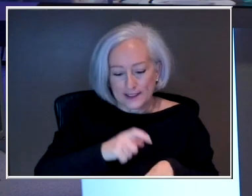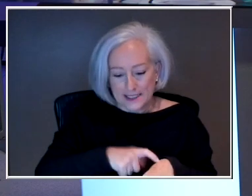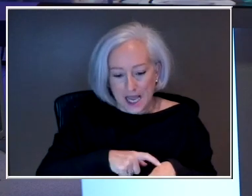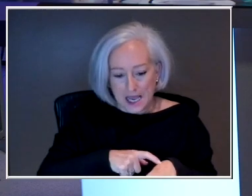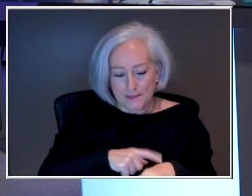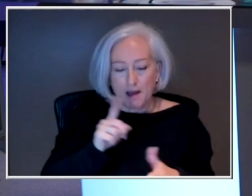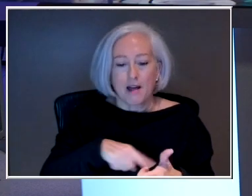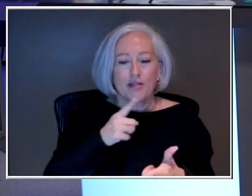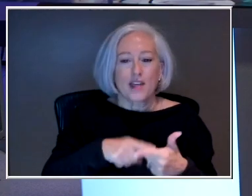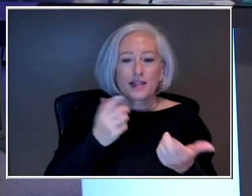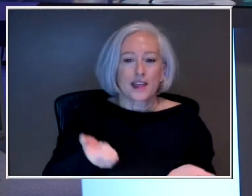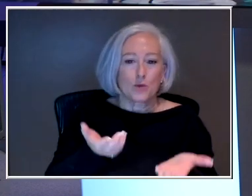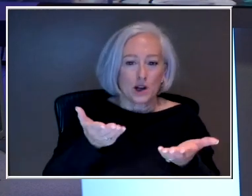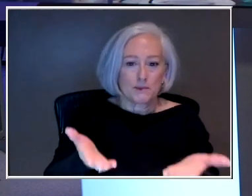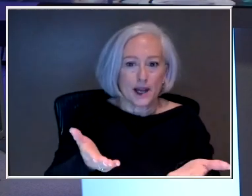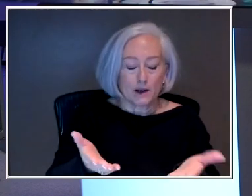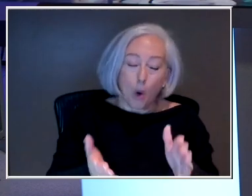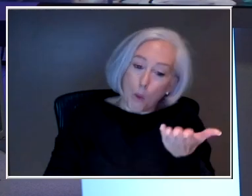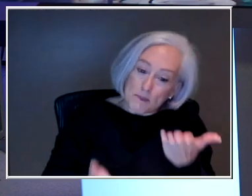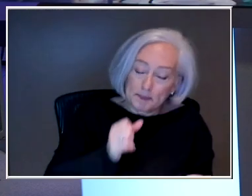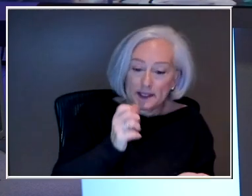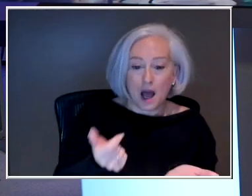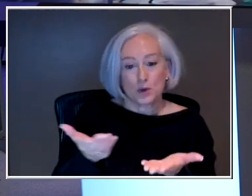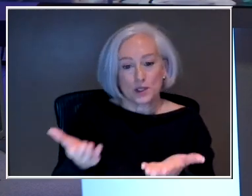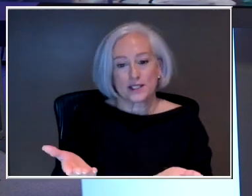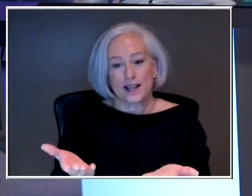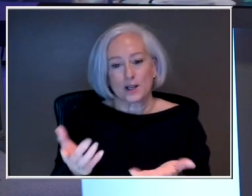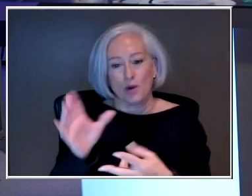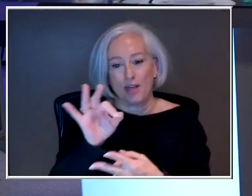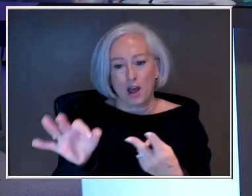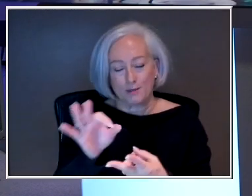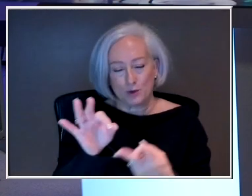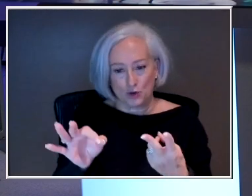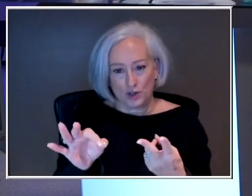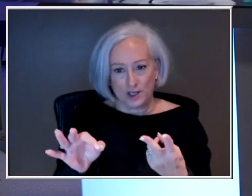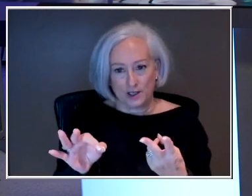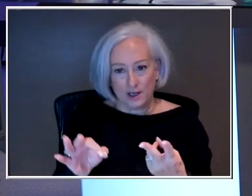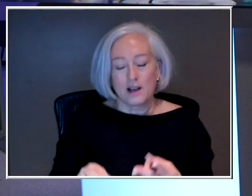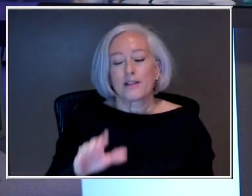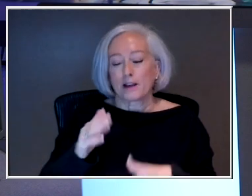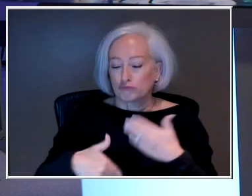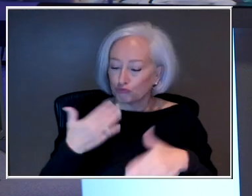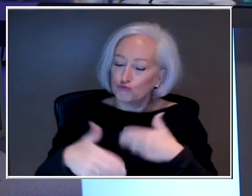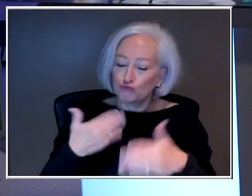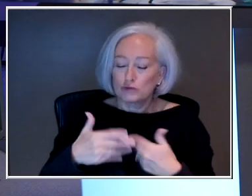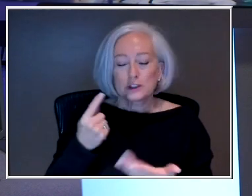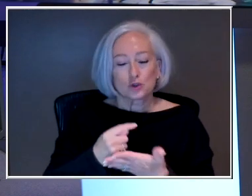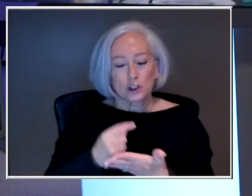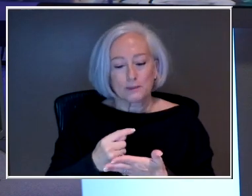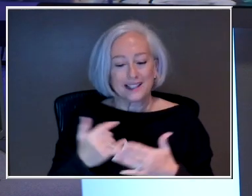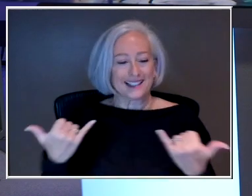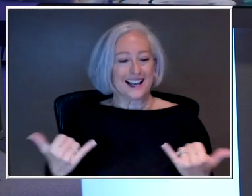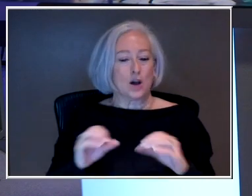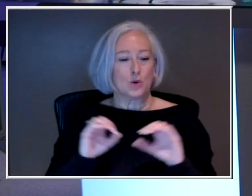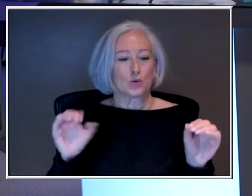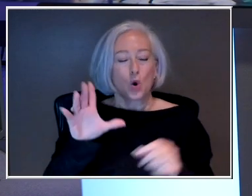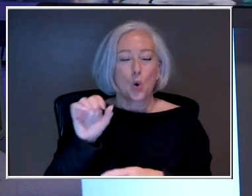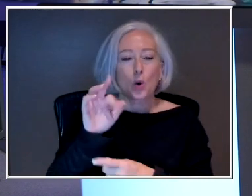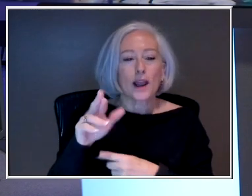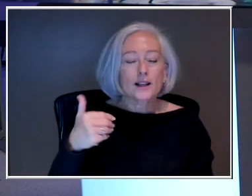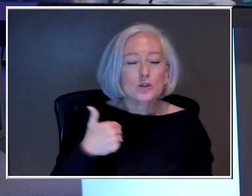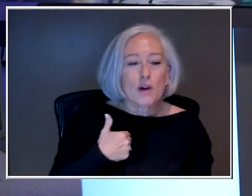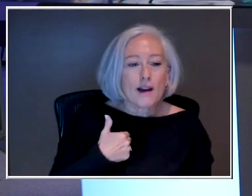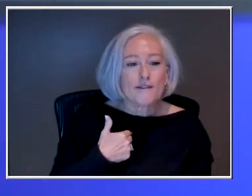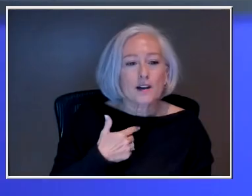maybe they weren't presented with the option. Who knows? And then they go through the treatment. They're cancer-free. They want to start a family. What advice do you have